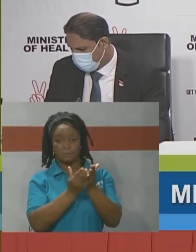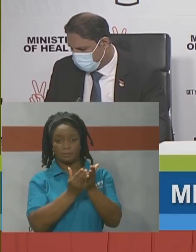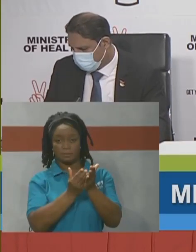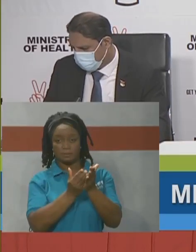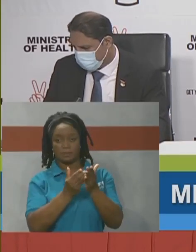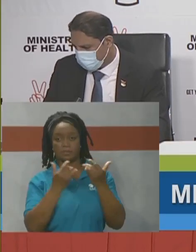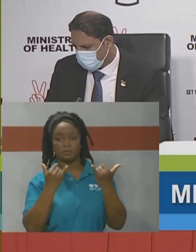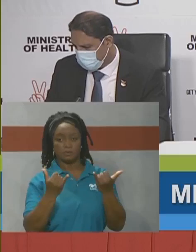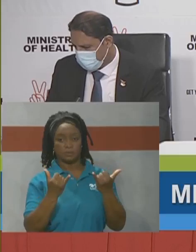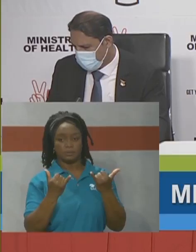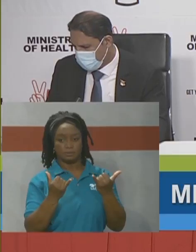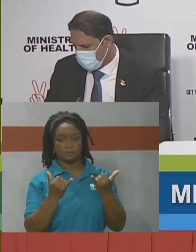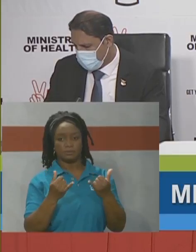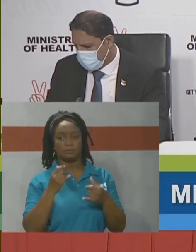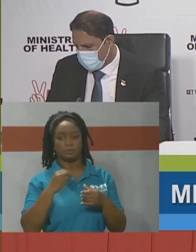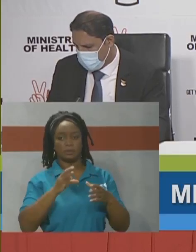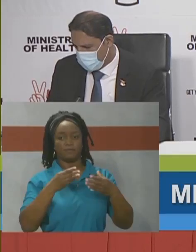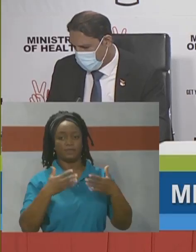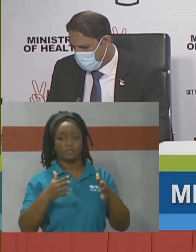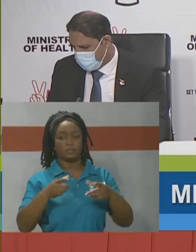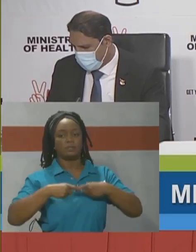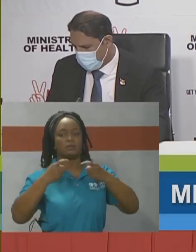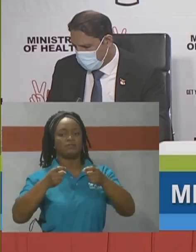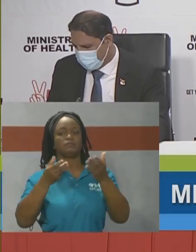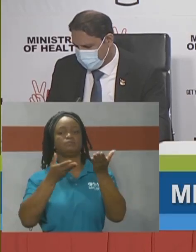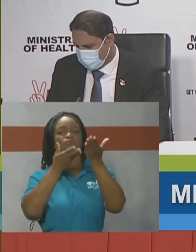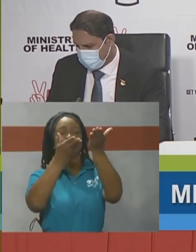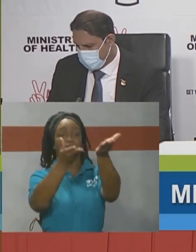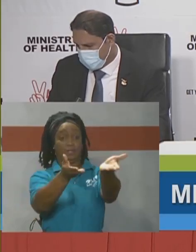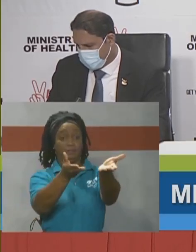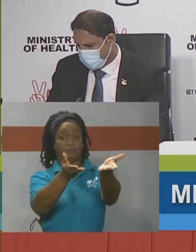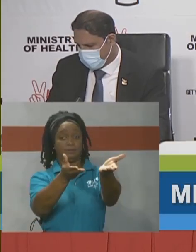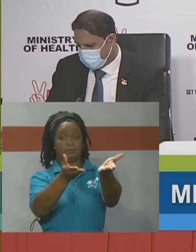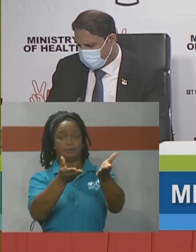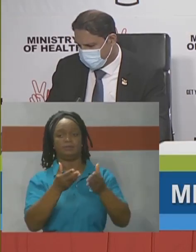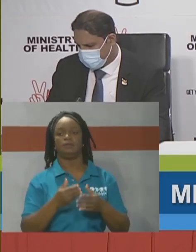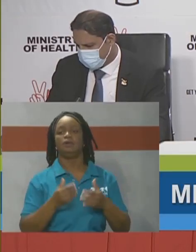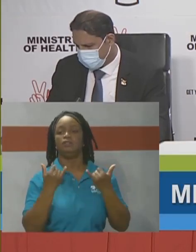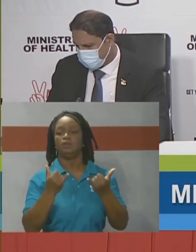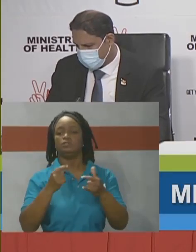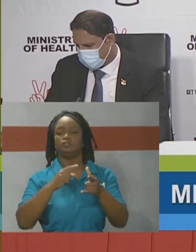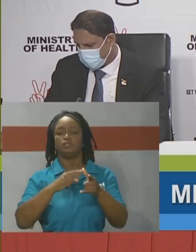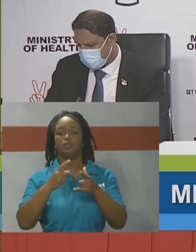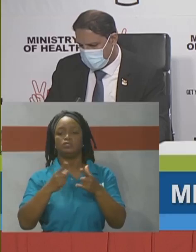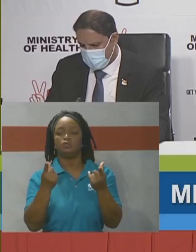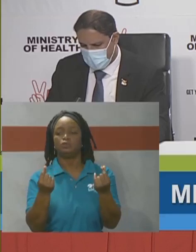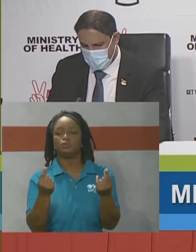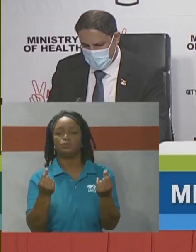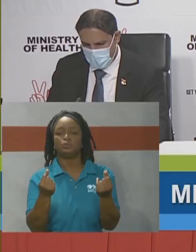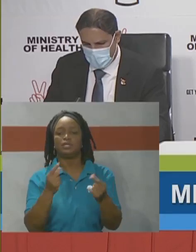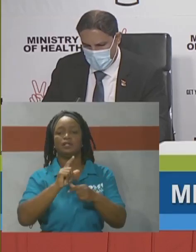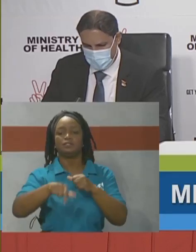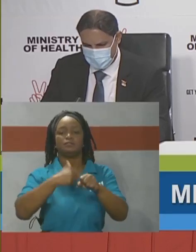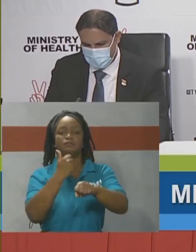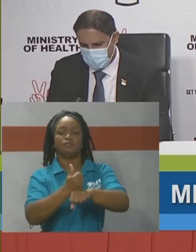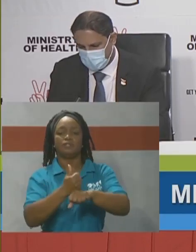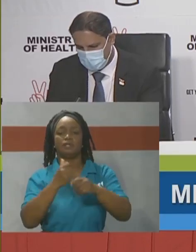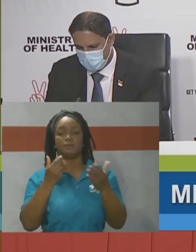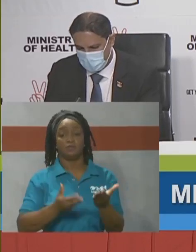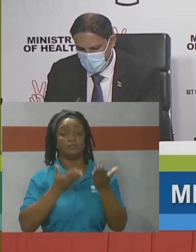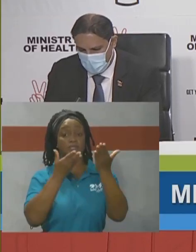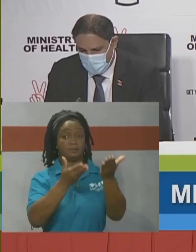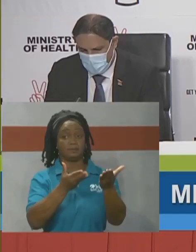committee has given its recommendations in that report, where are we in terms of rolling out those recommendations? And then the view as well